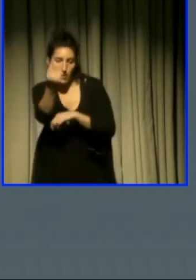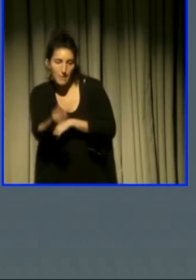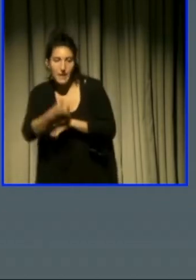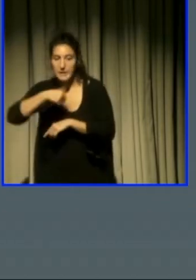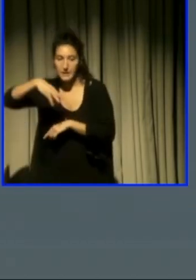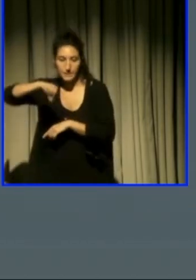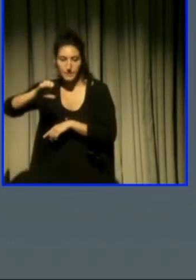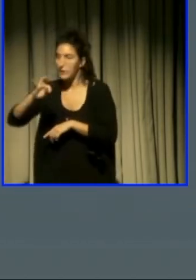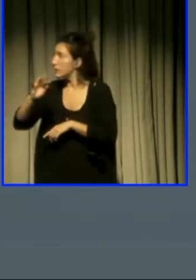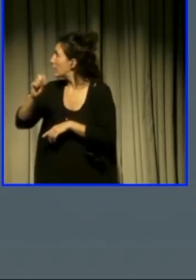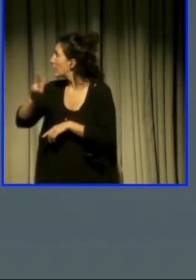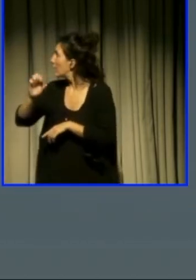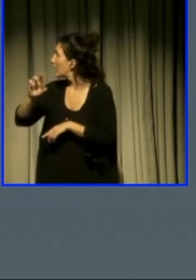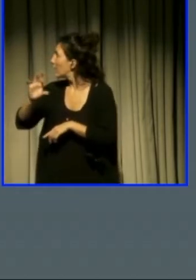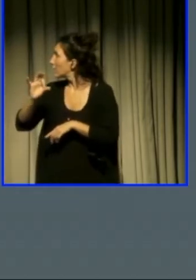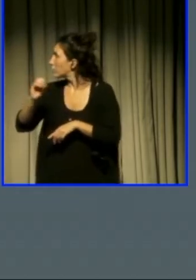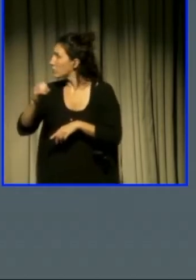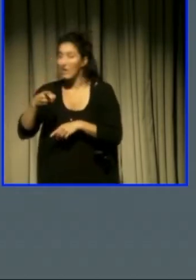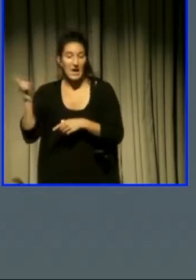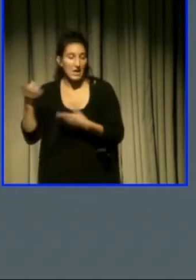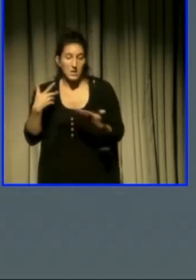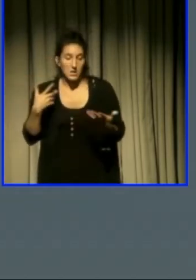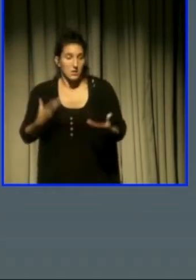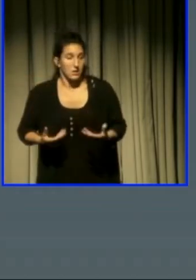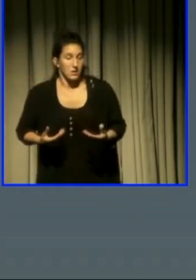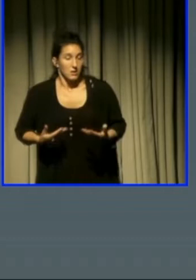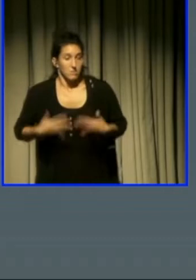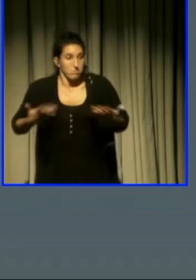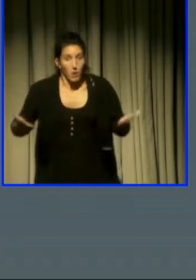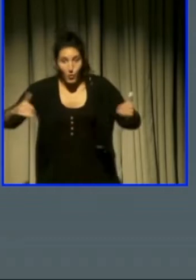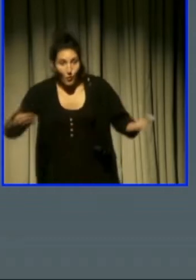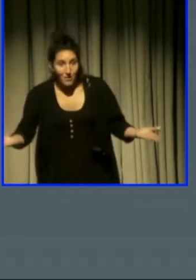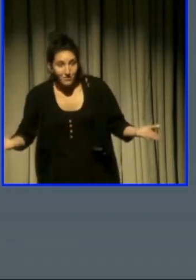So no surprises here, but the pandemic has really